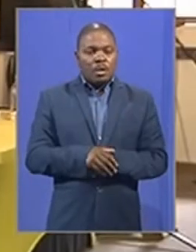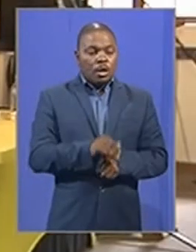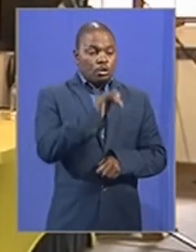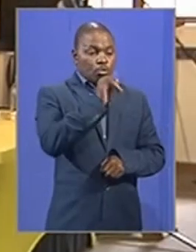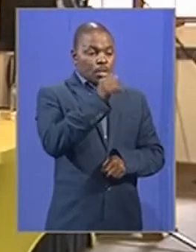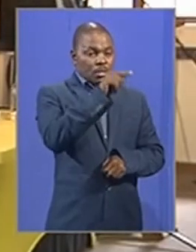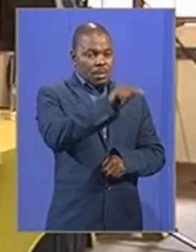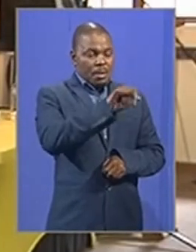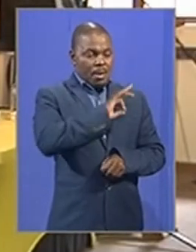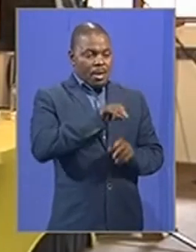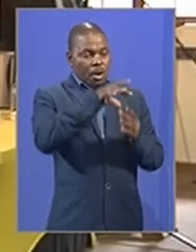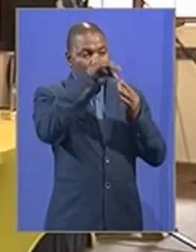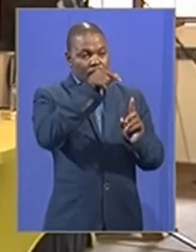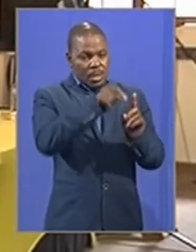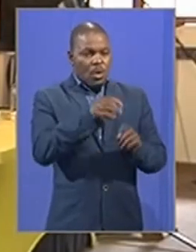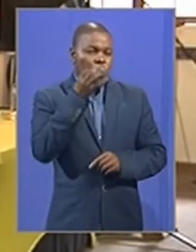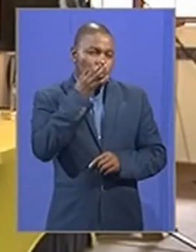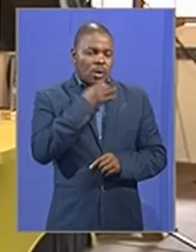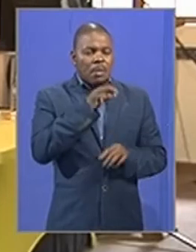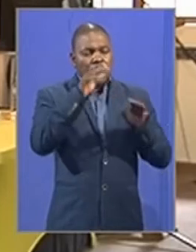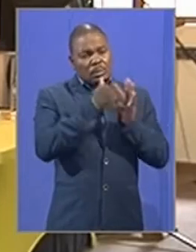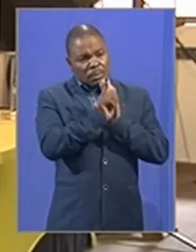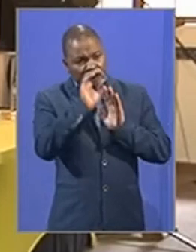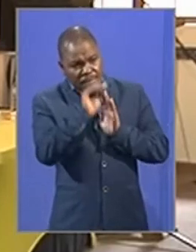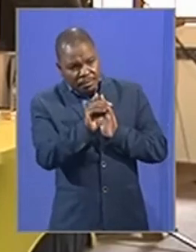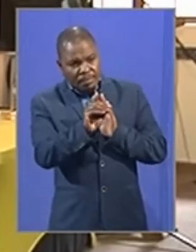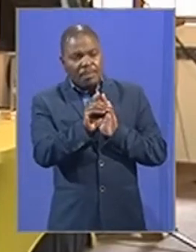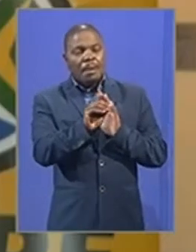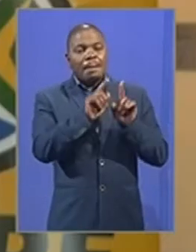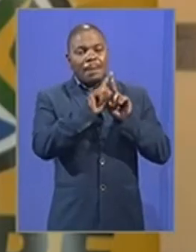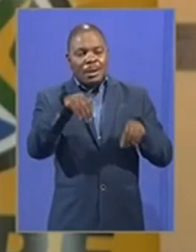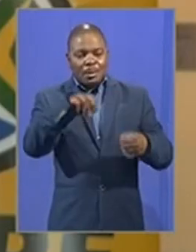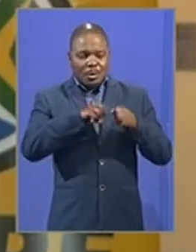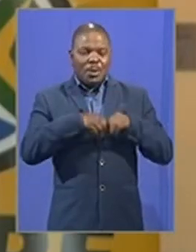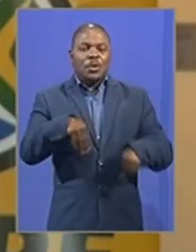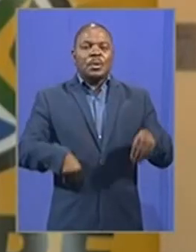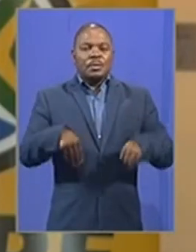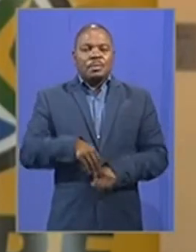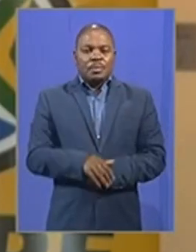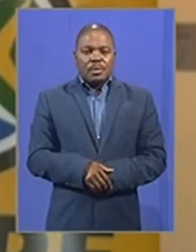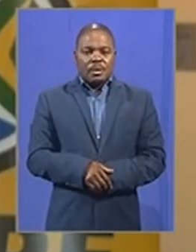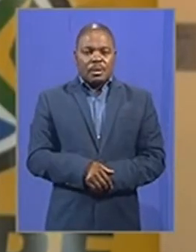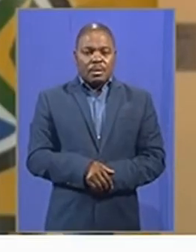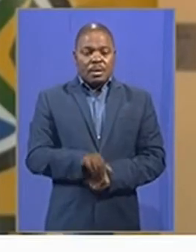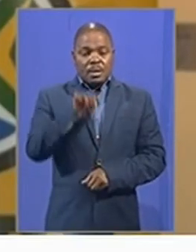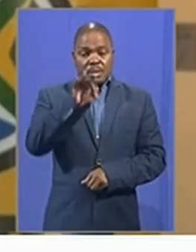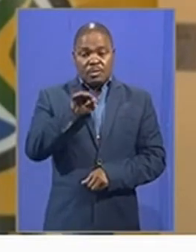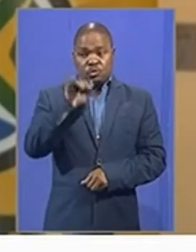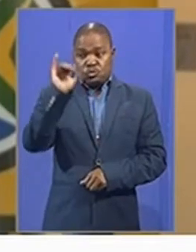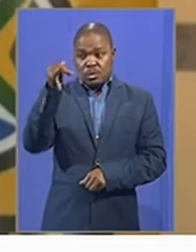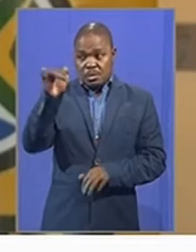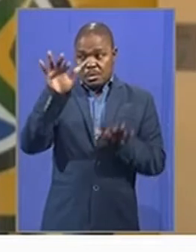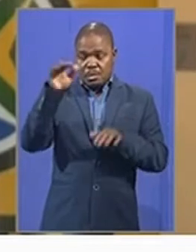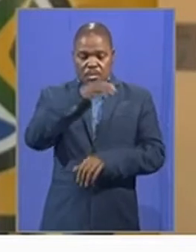re toropo ena le batho bao ba nang le bokgoni fela ba diwa ke bobodu. We believe that if we're given the mandate by the citizens of